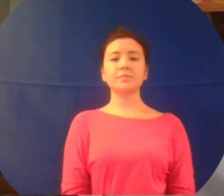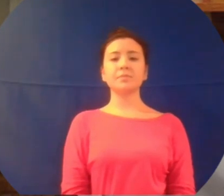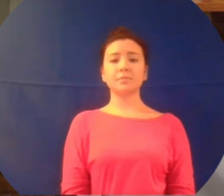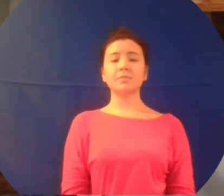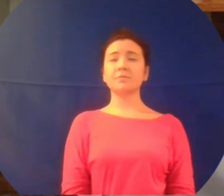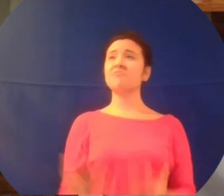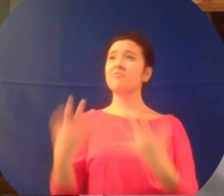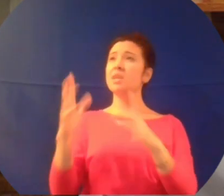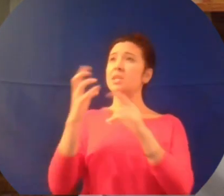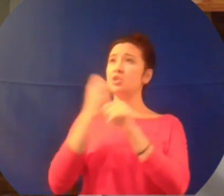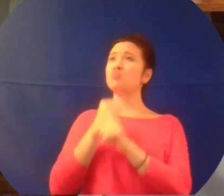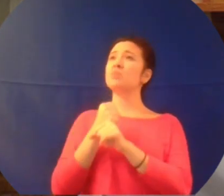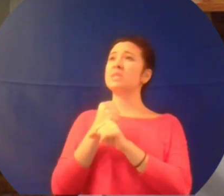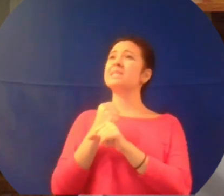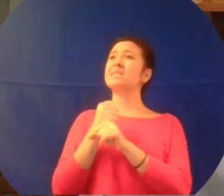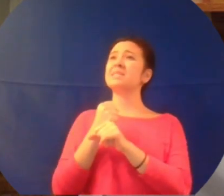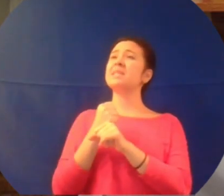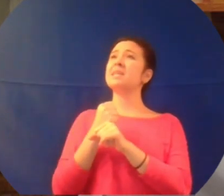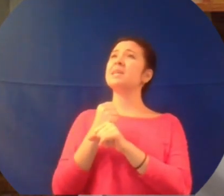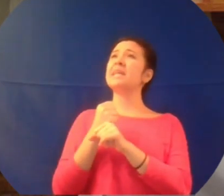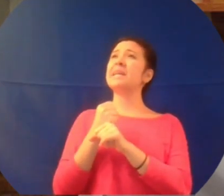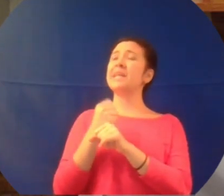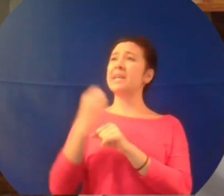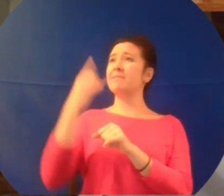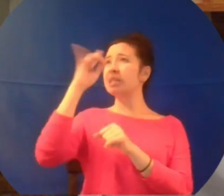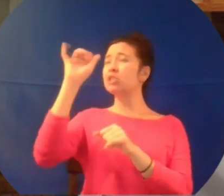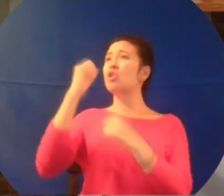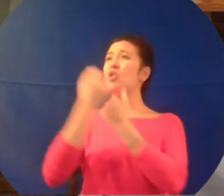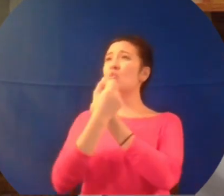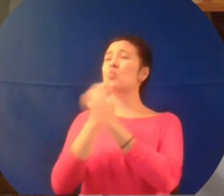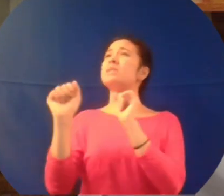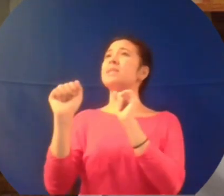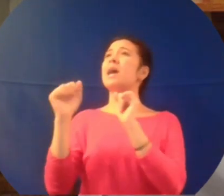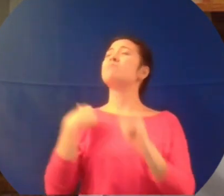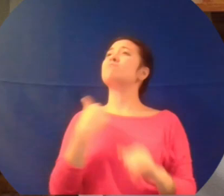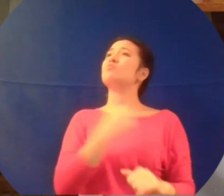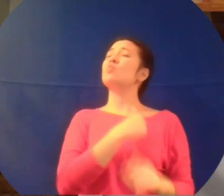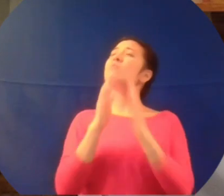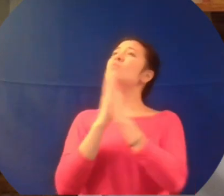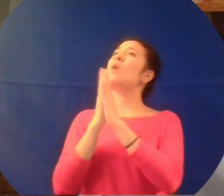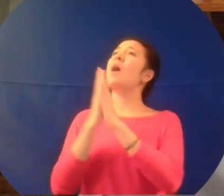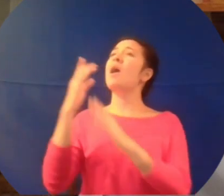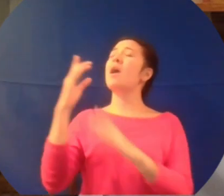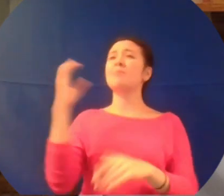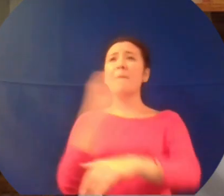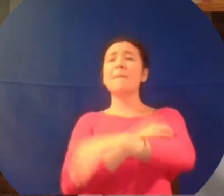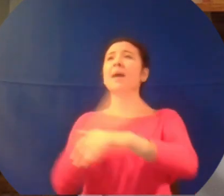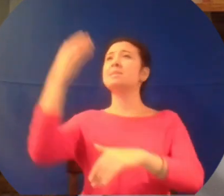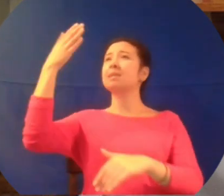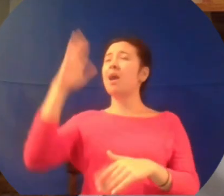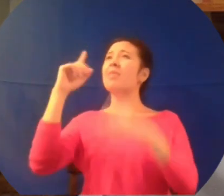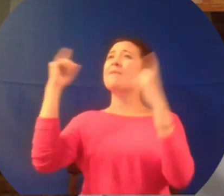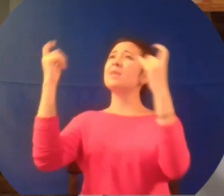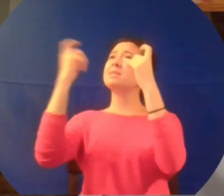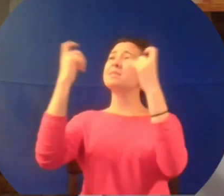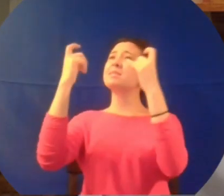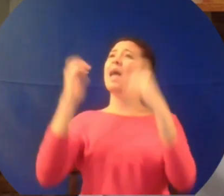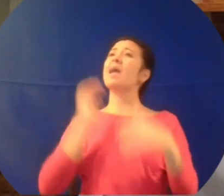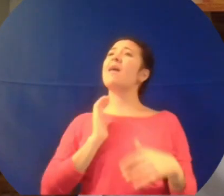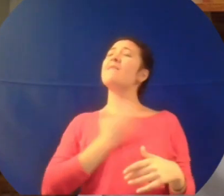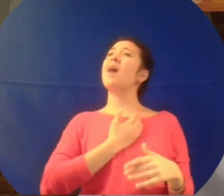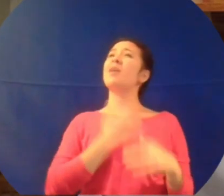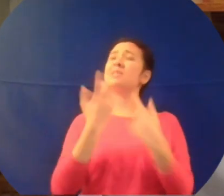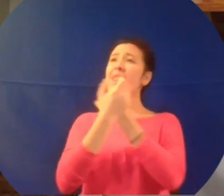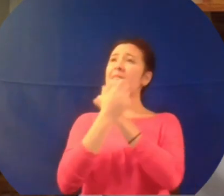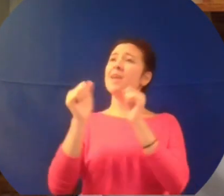Having received this pledge of eternal redemption, we pray, Almighty God, that as the feast day of our salvation draws ever